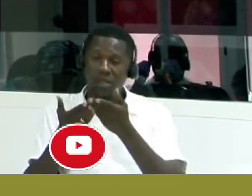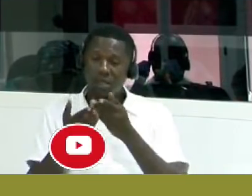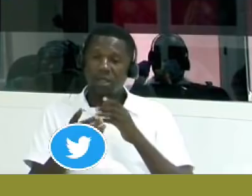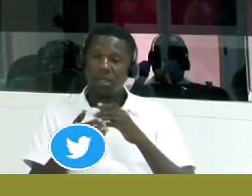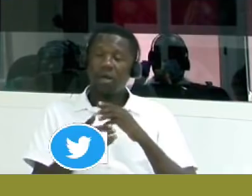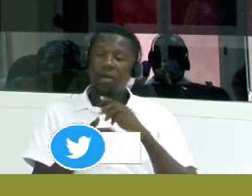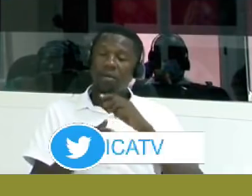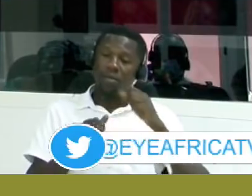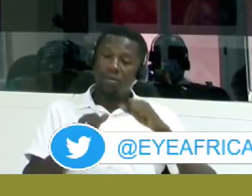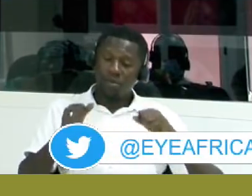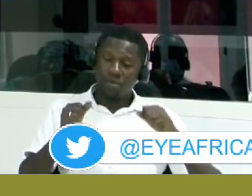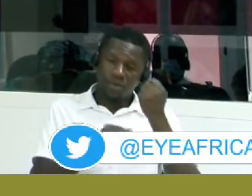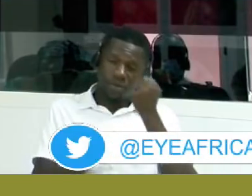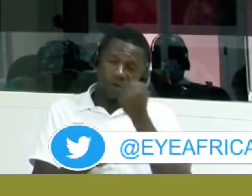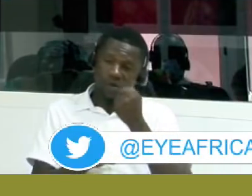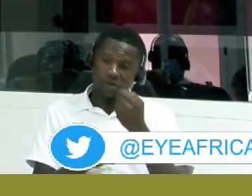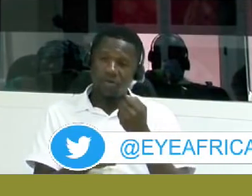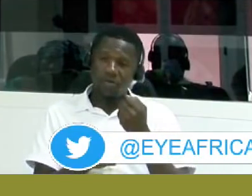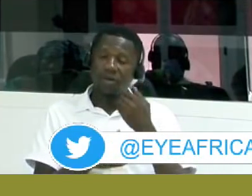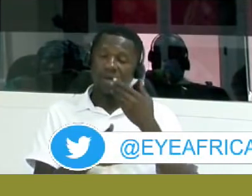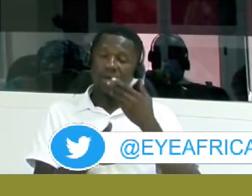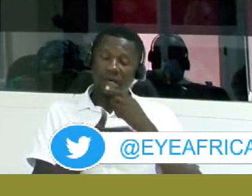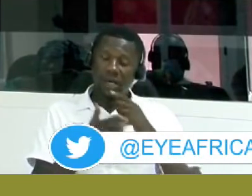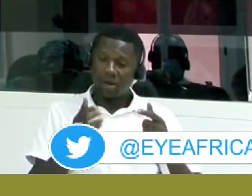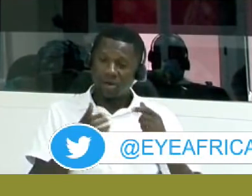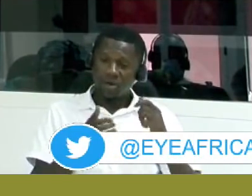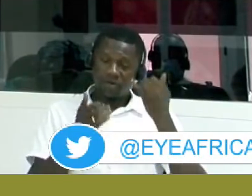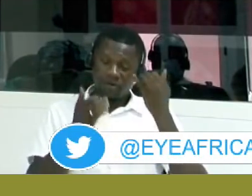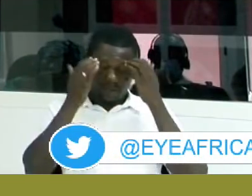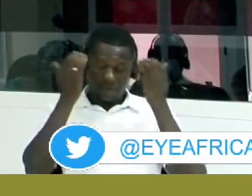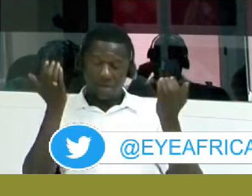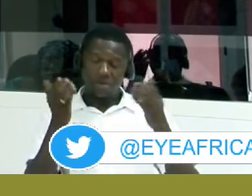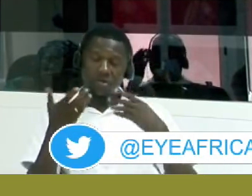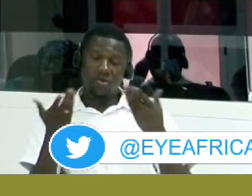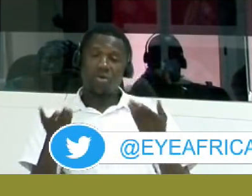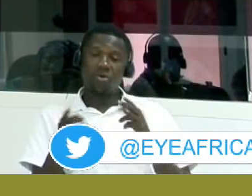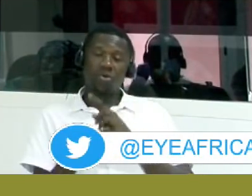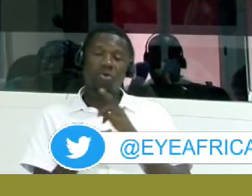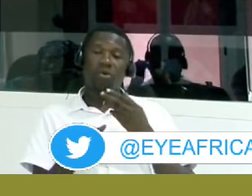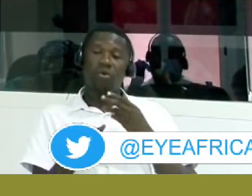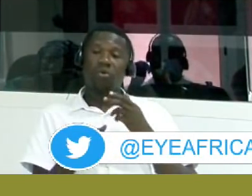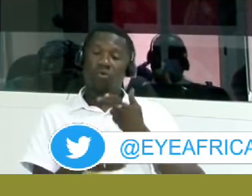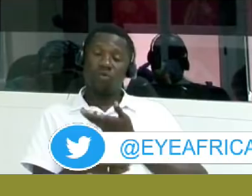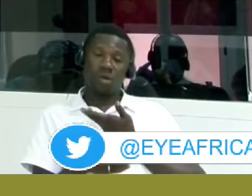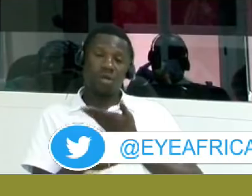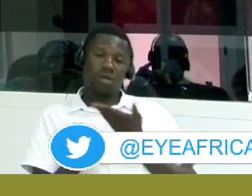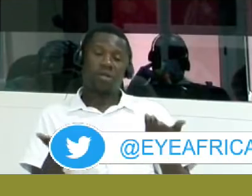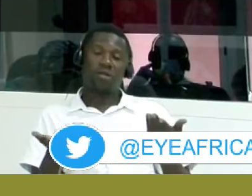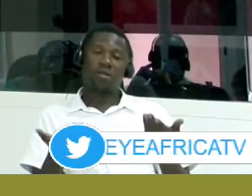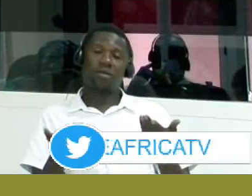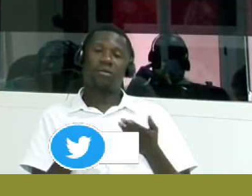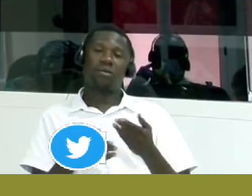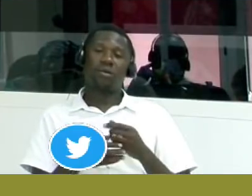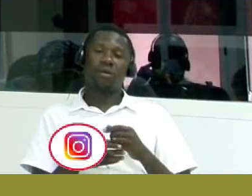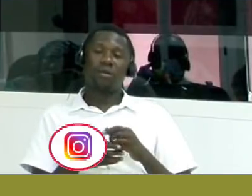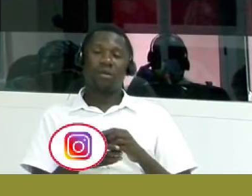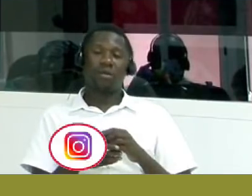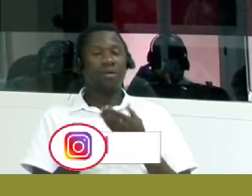or unwillingness? Lack of knowledge, maybe, not unwillingness. Well, let's be definitive.